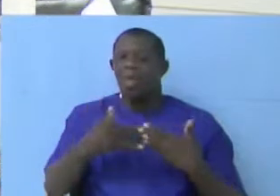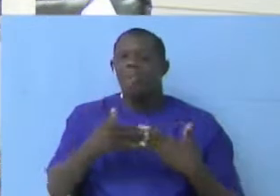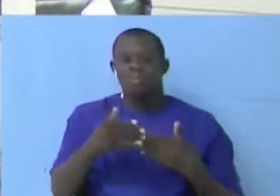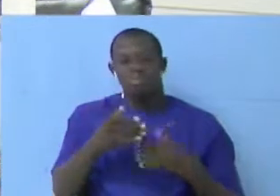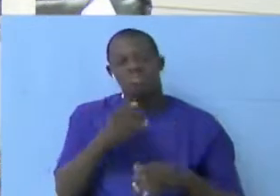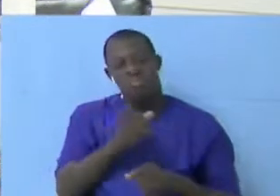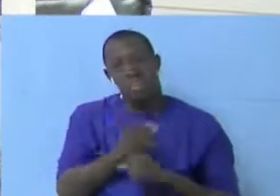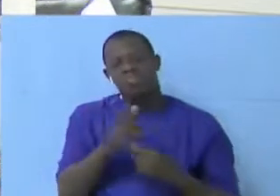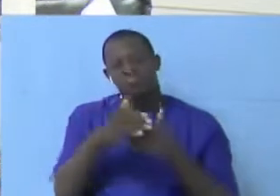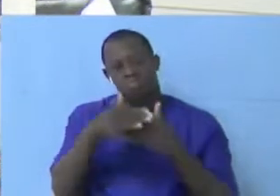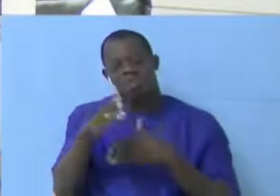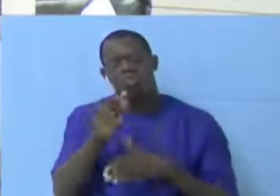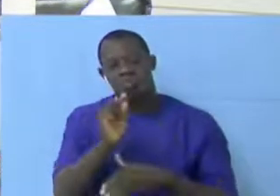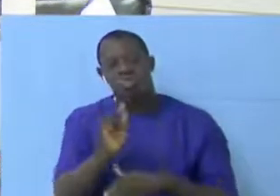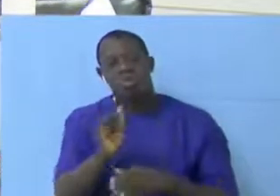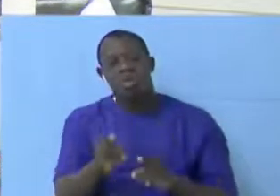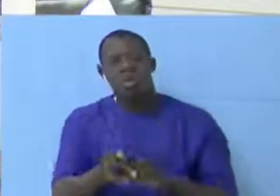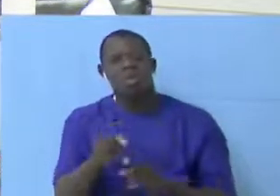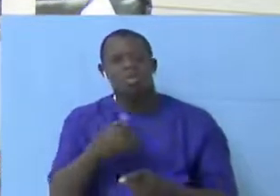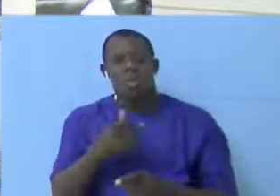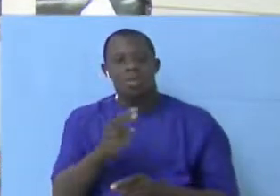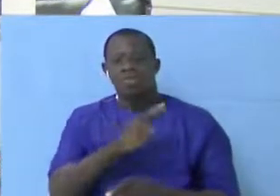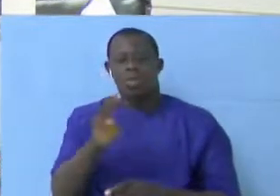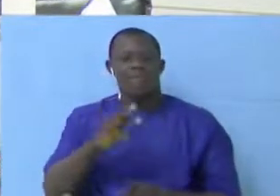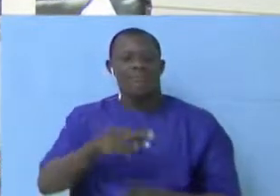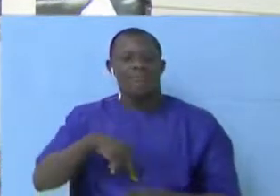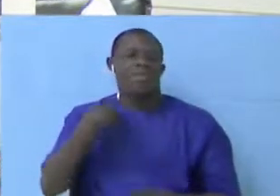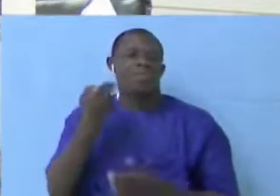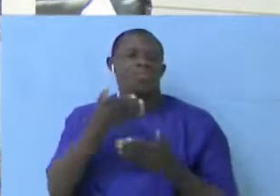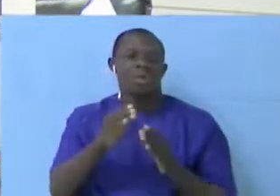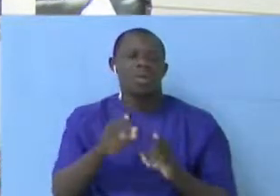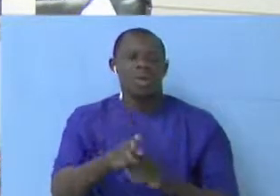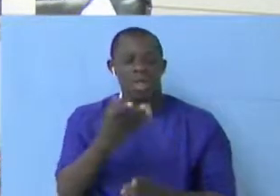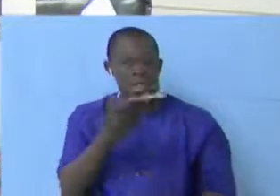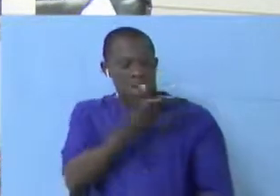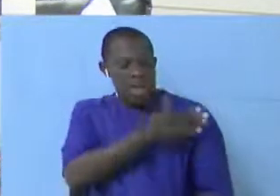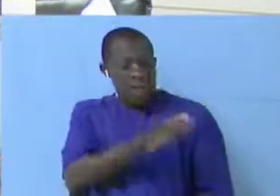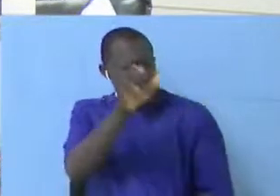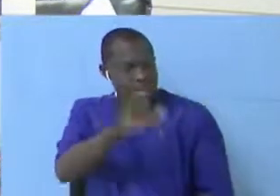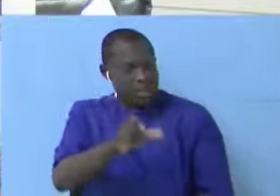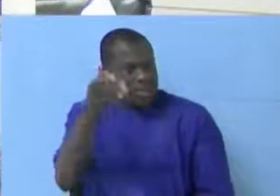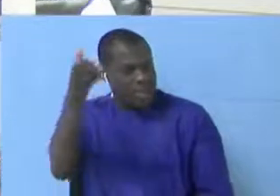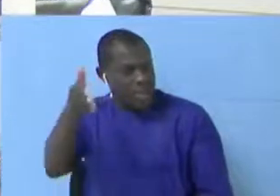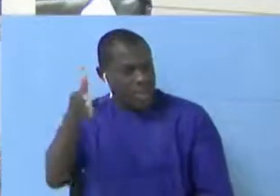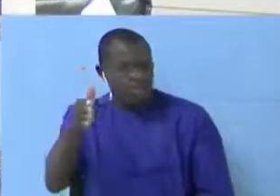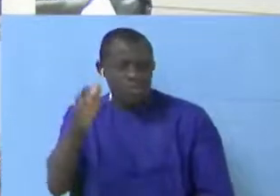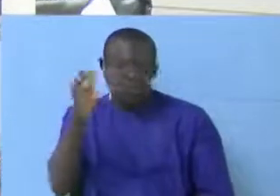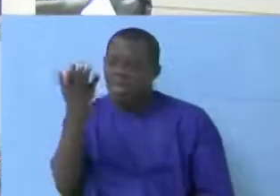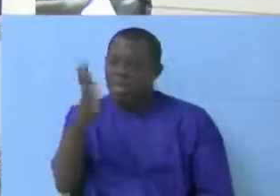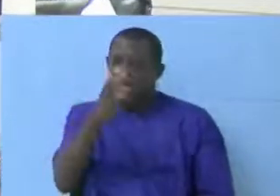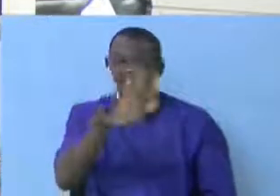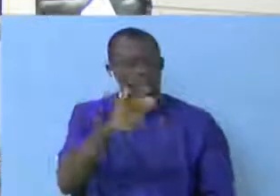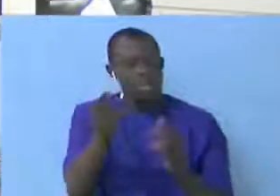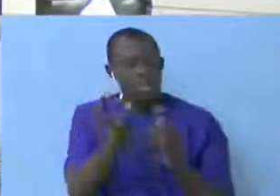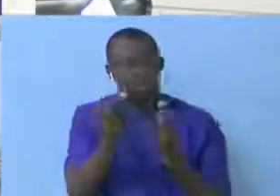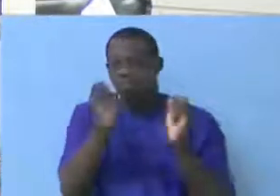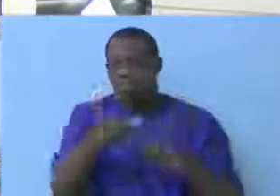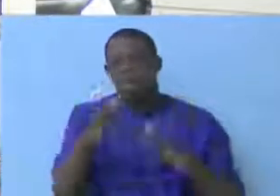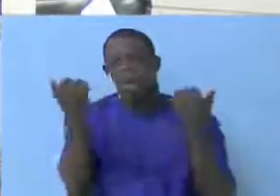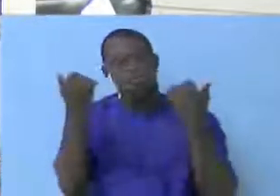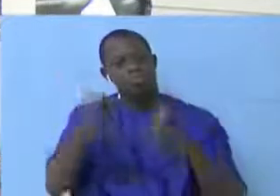niyo sabatindi. And I also didn't feel that leaving him there, anything could happen. There's guns